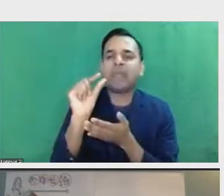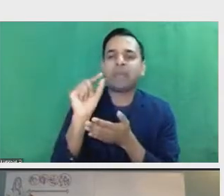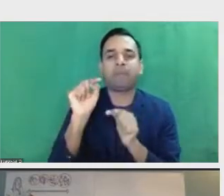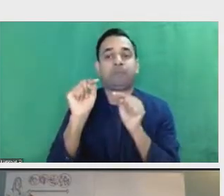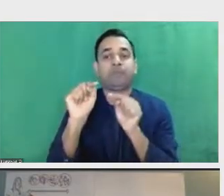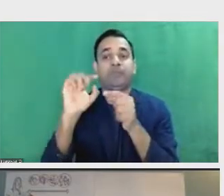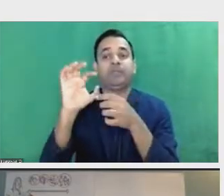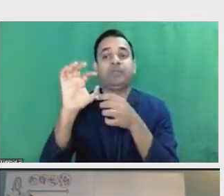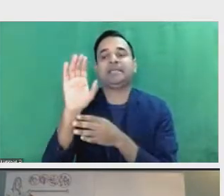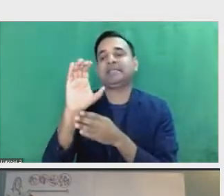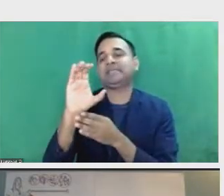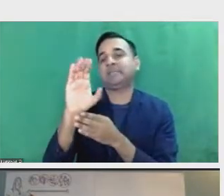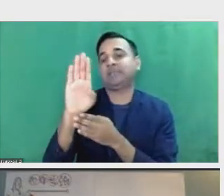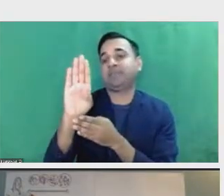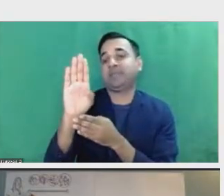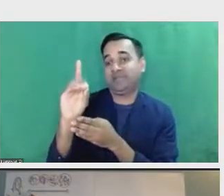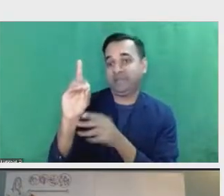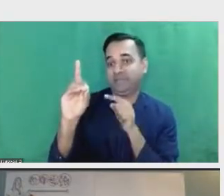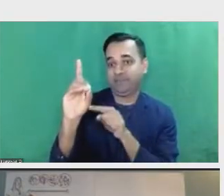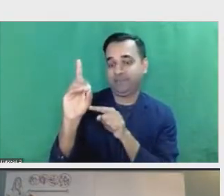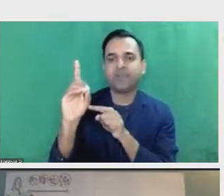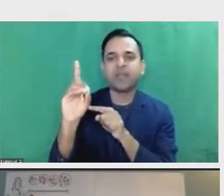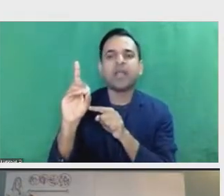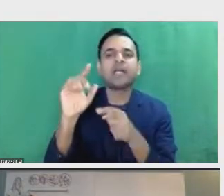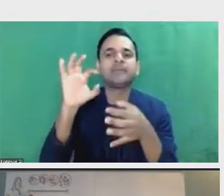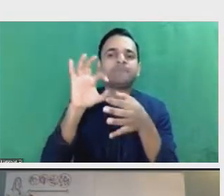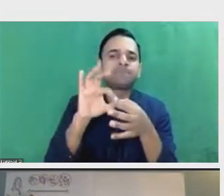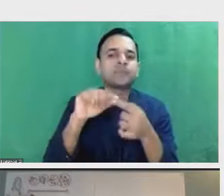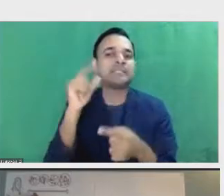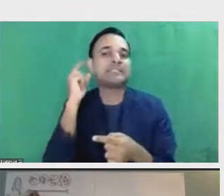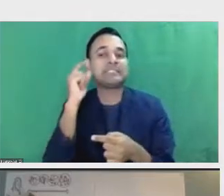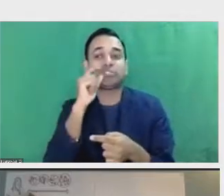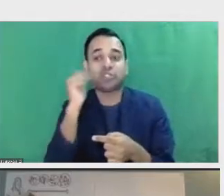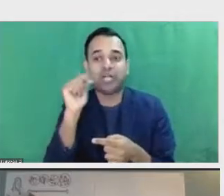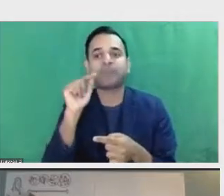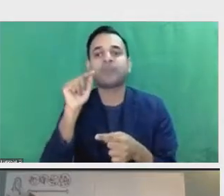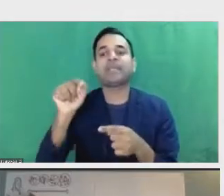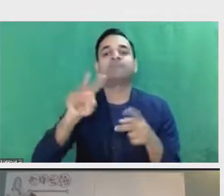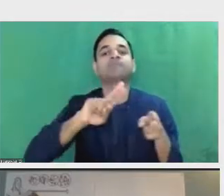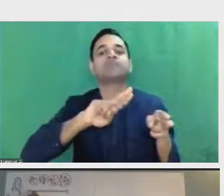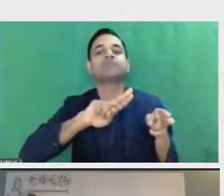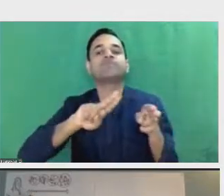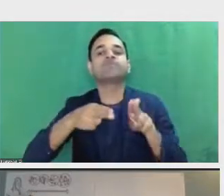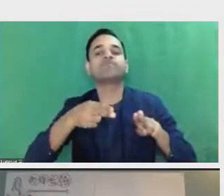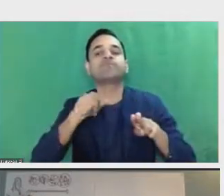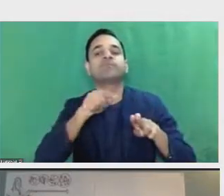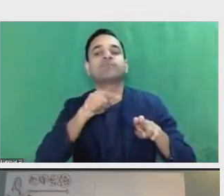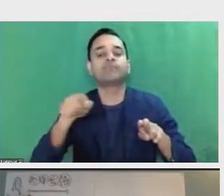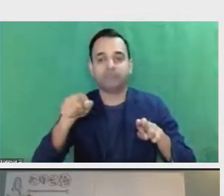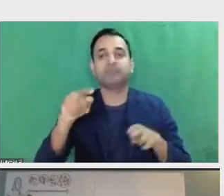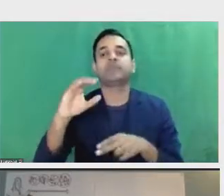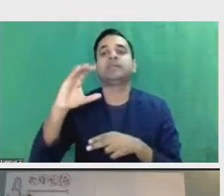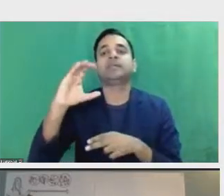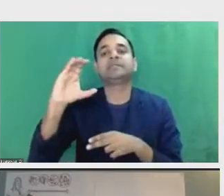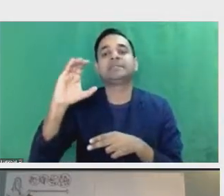preamble text, recognizes the vital role that women play in the conservation and sustainable use of biodiversity,